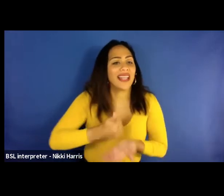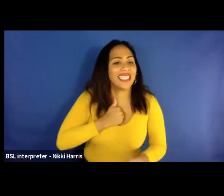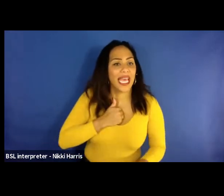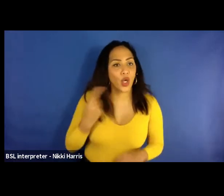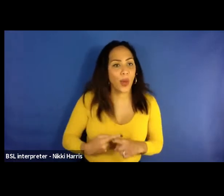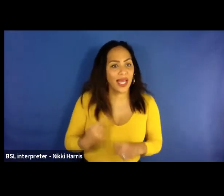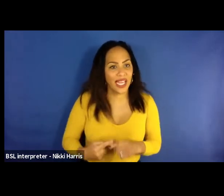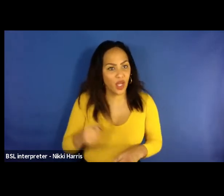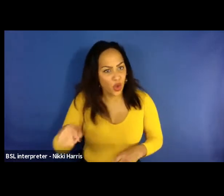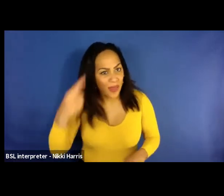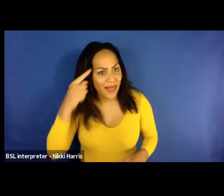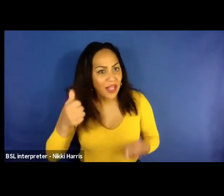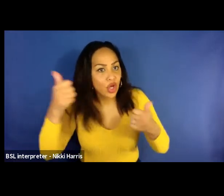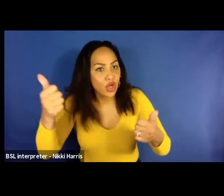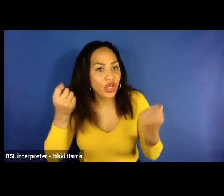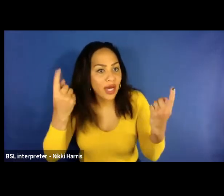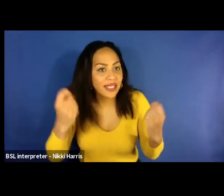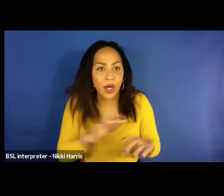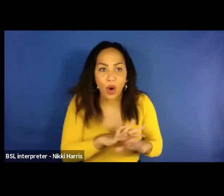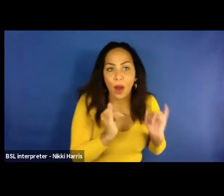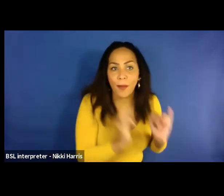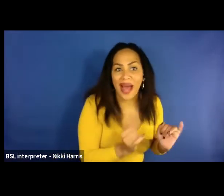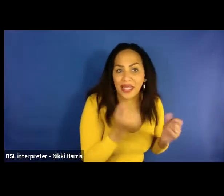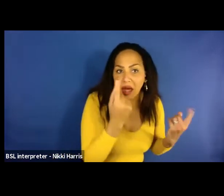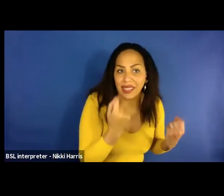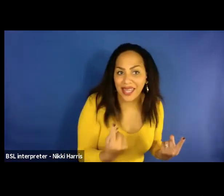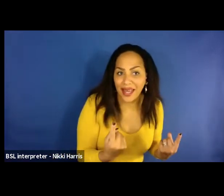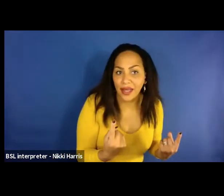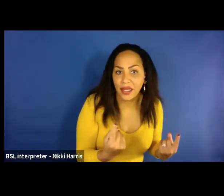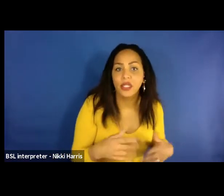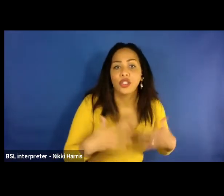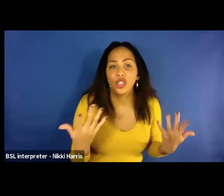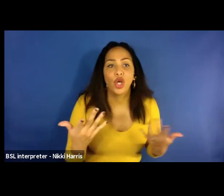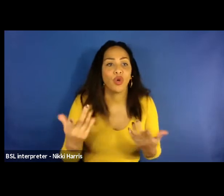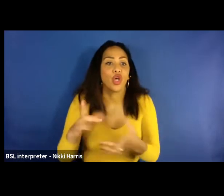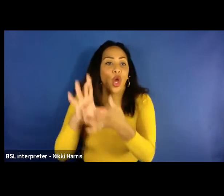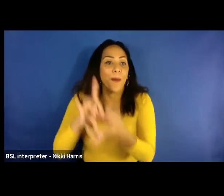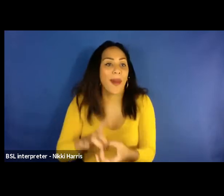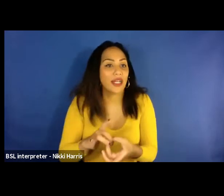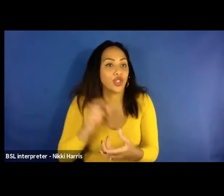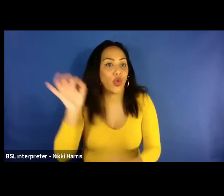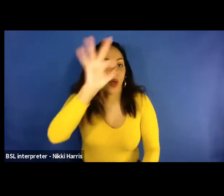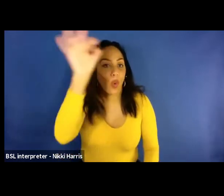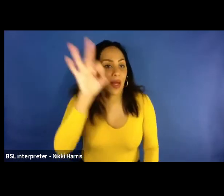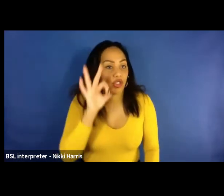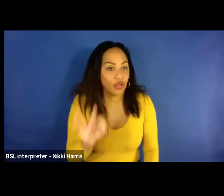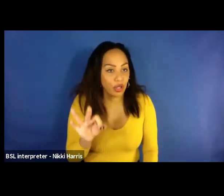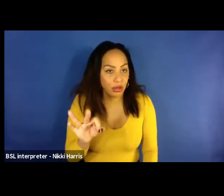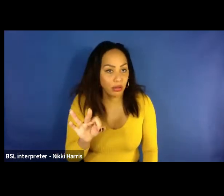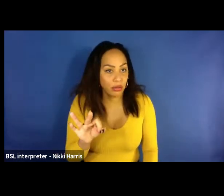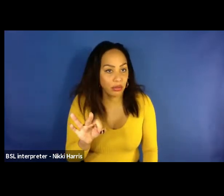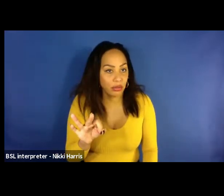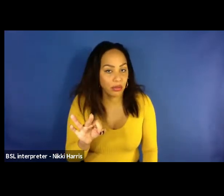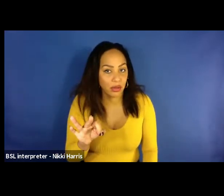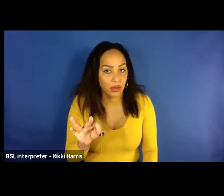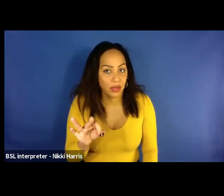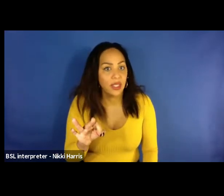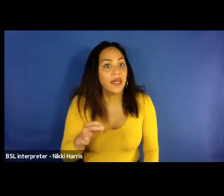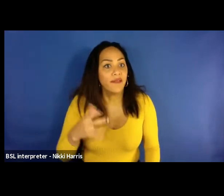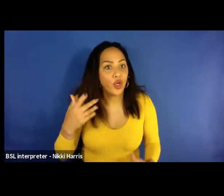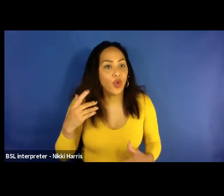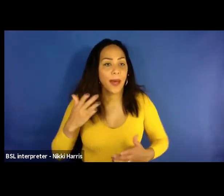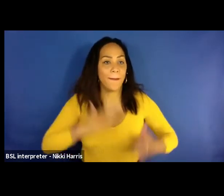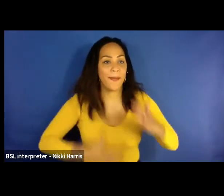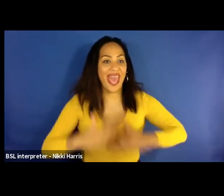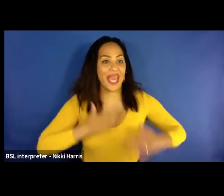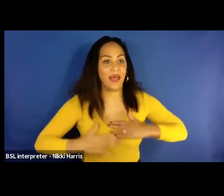helps you prove that you have a good idea or a bad idea. And to go back to the question, I really believe that if you can act decisively and quickly and